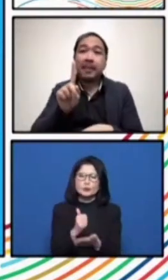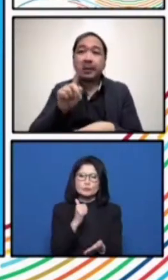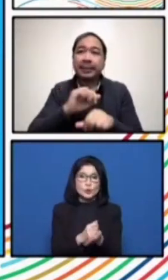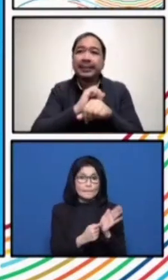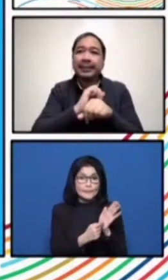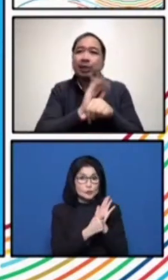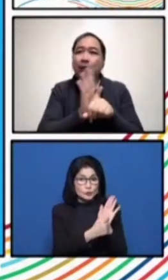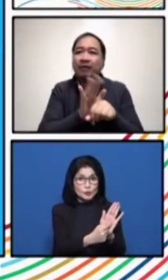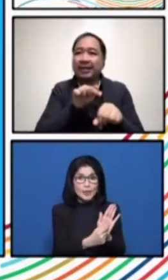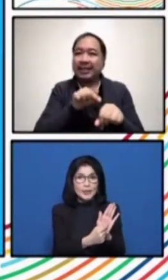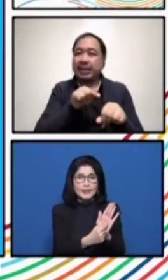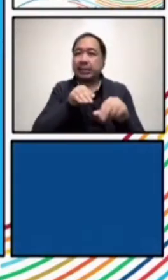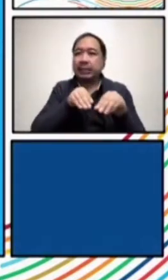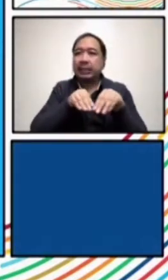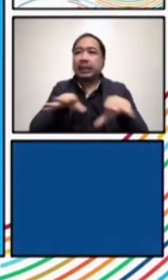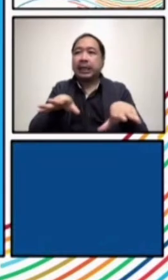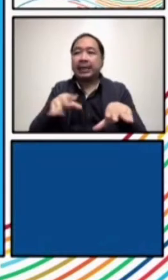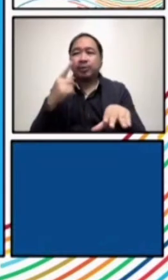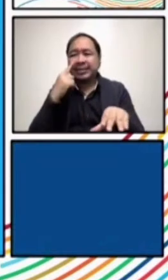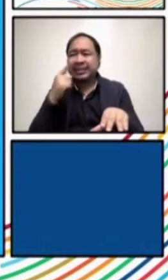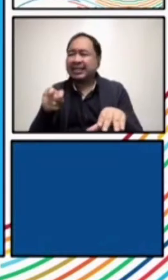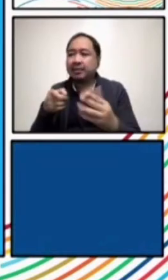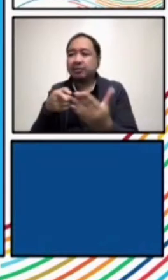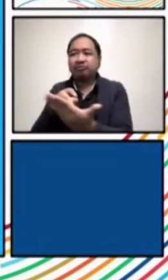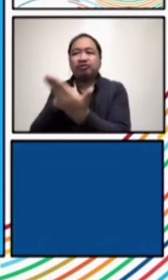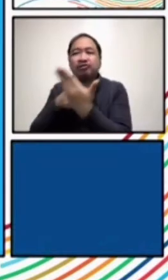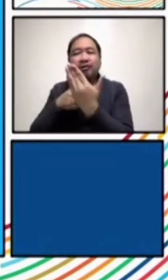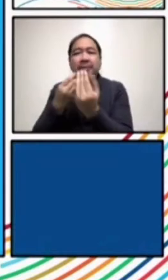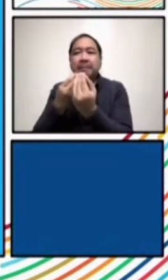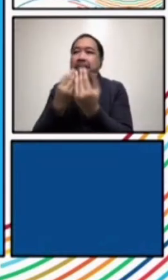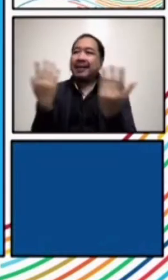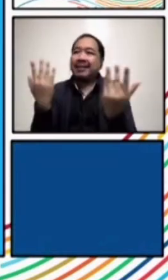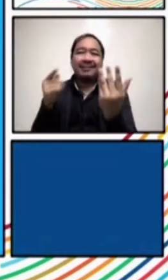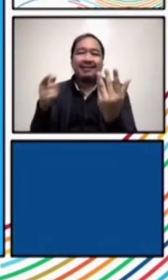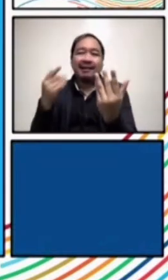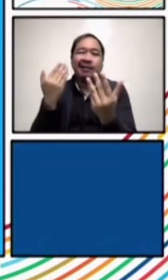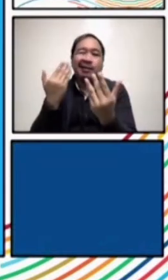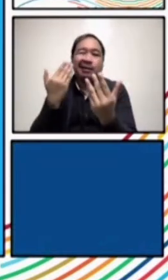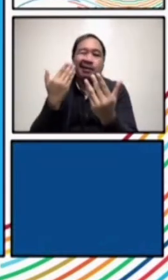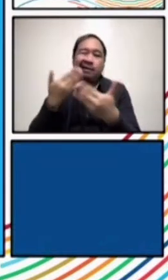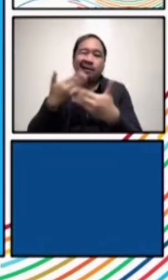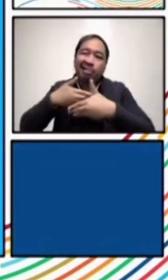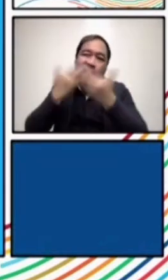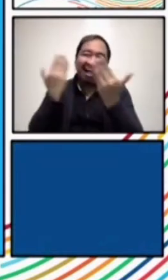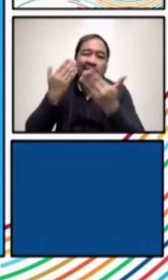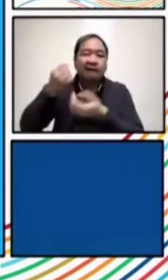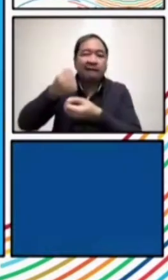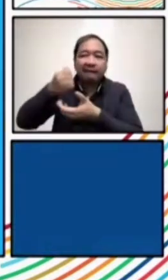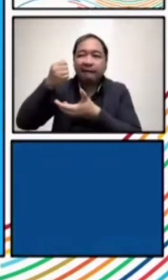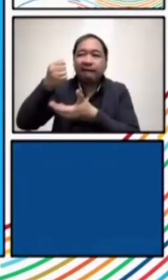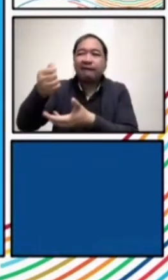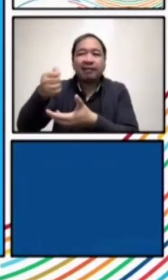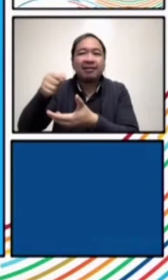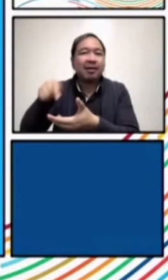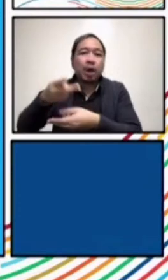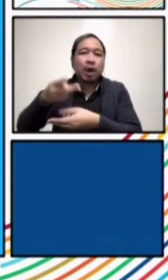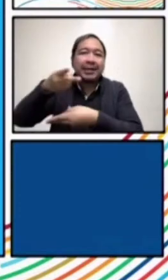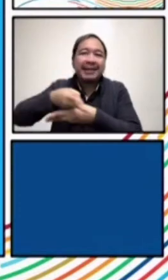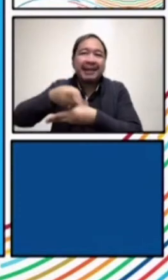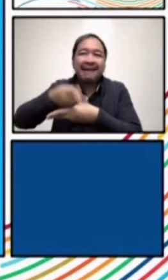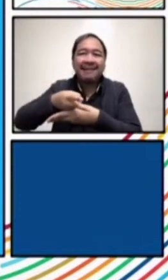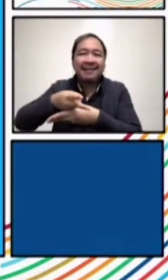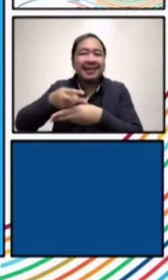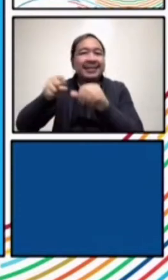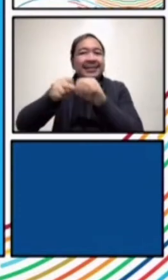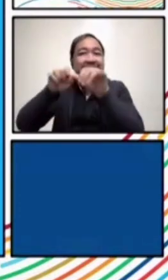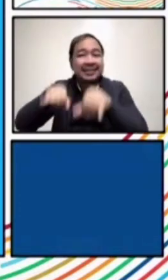there is a lack of publicly funded Community Care and support systems and this is connected to the world debate of the Care economy because